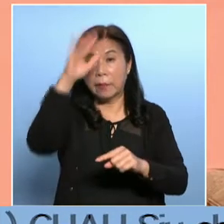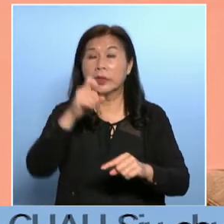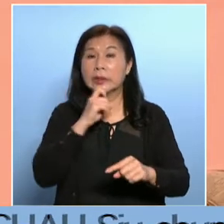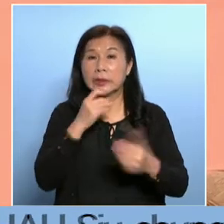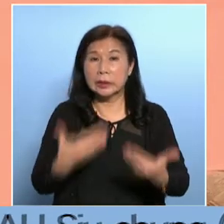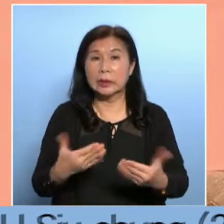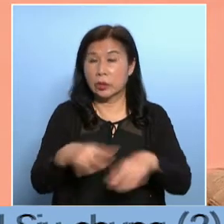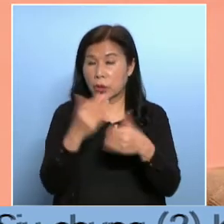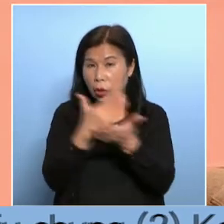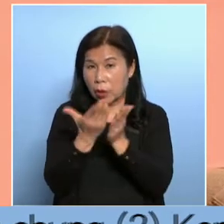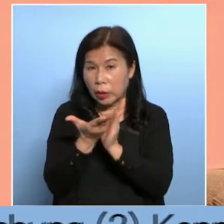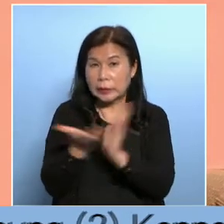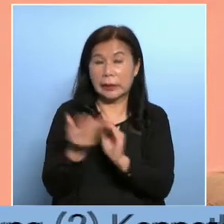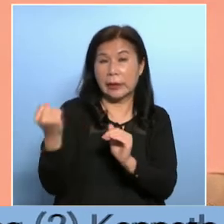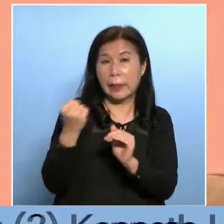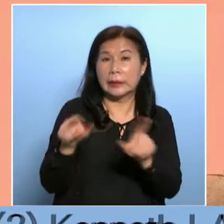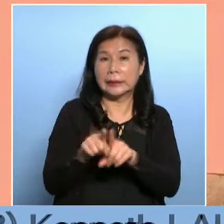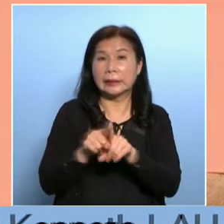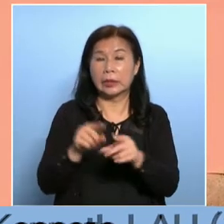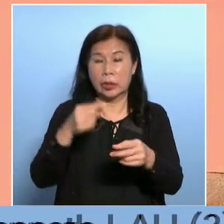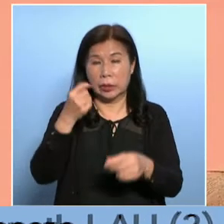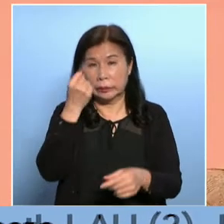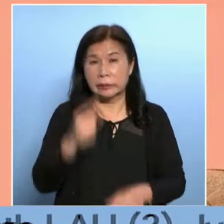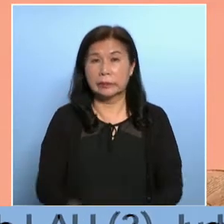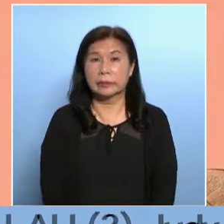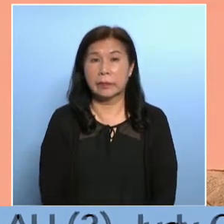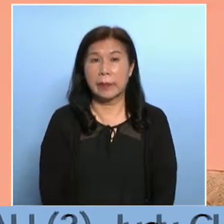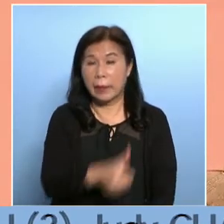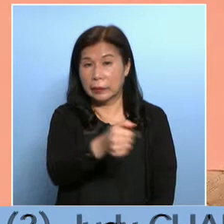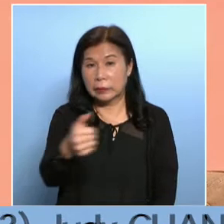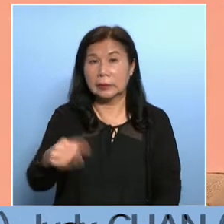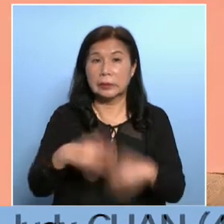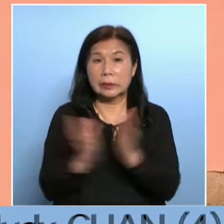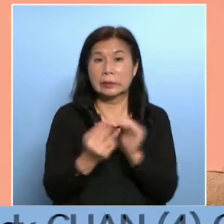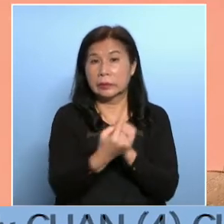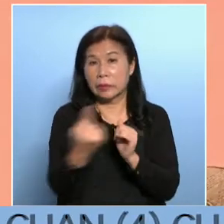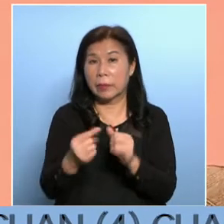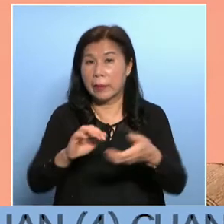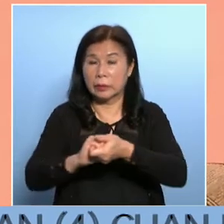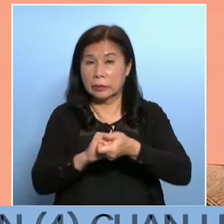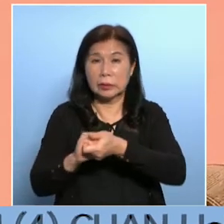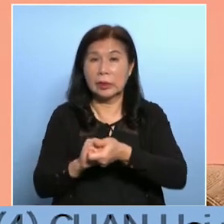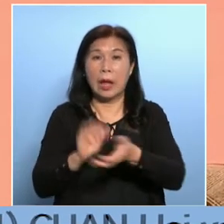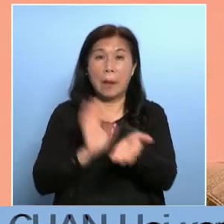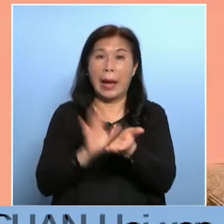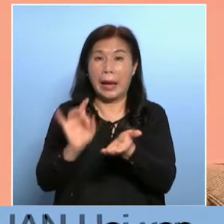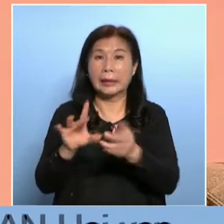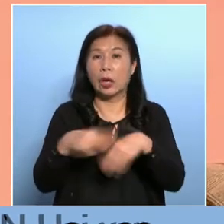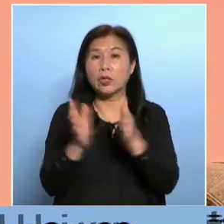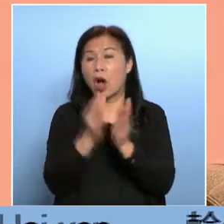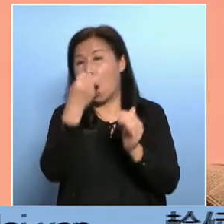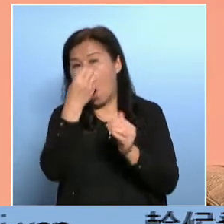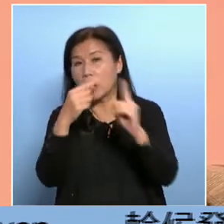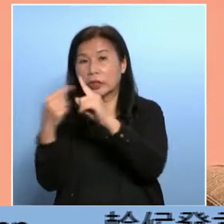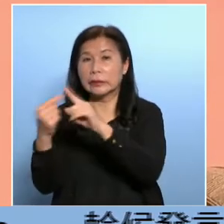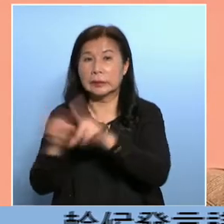They demonstrated the spirit of mobilizing all forces and resources that could be mobilized. And also, I would to thank